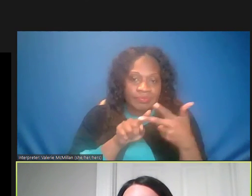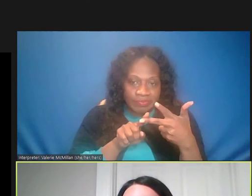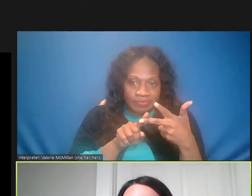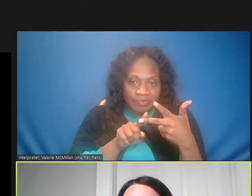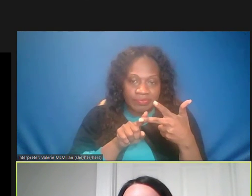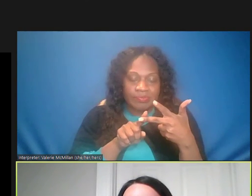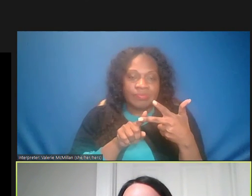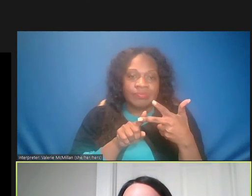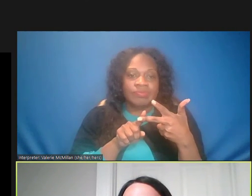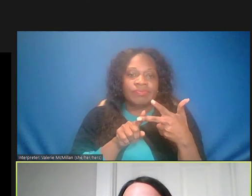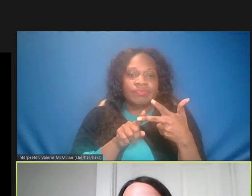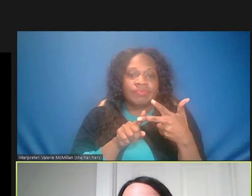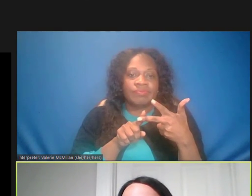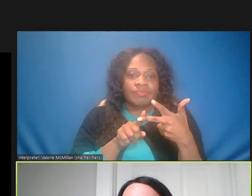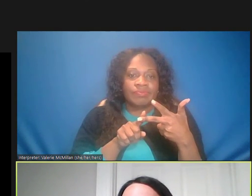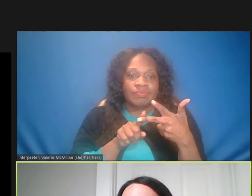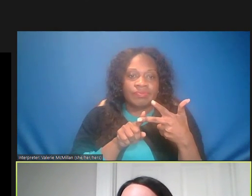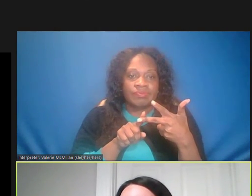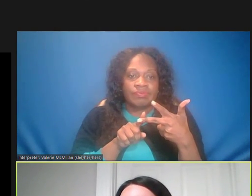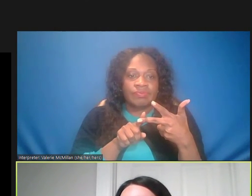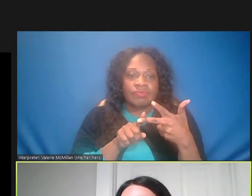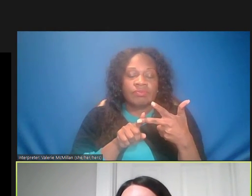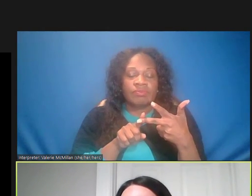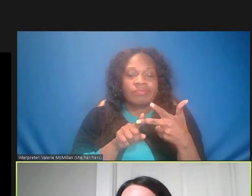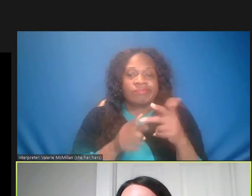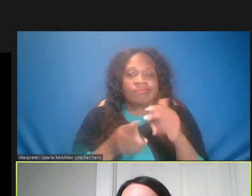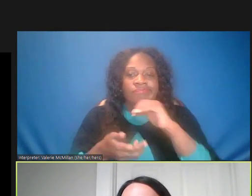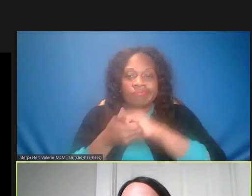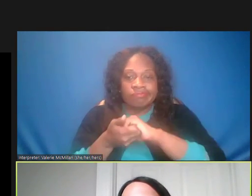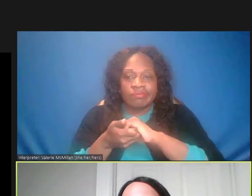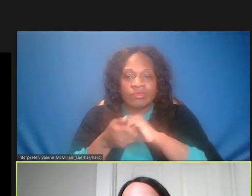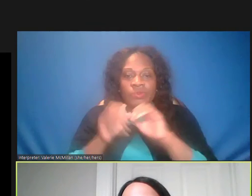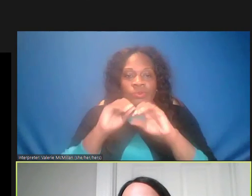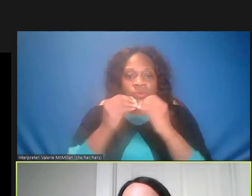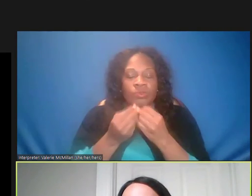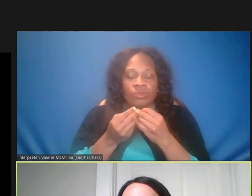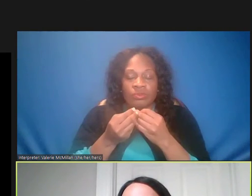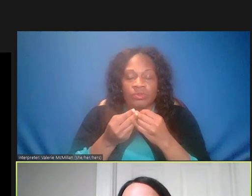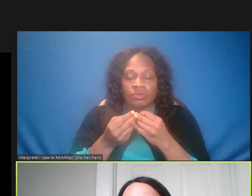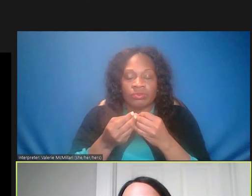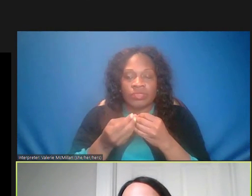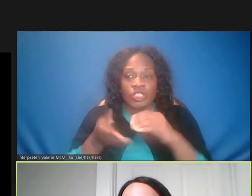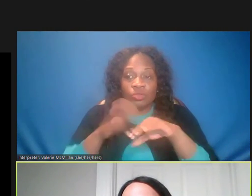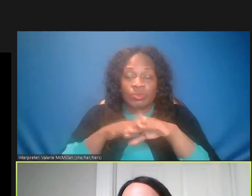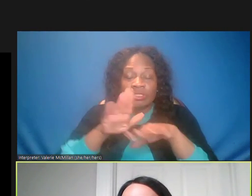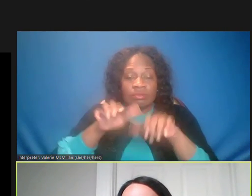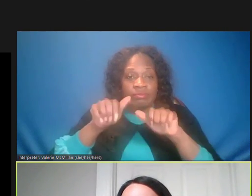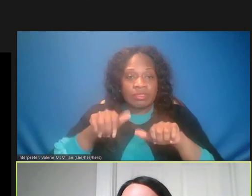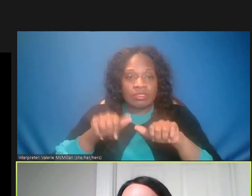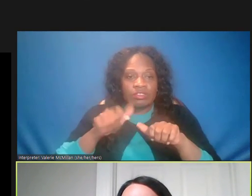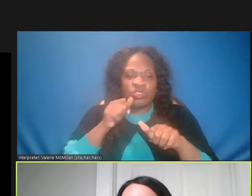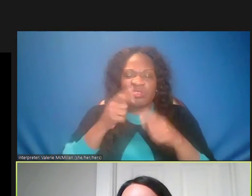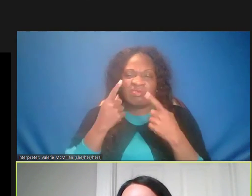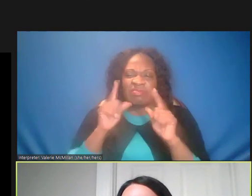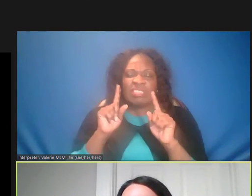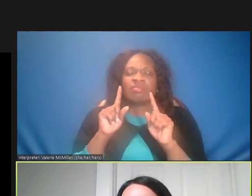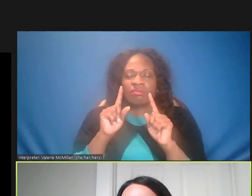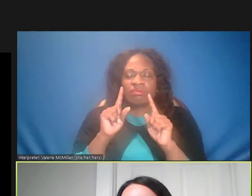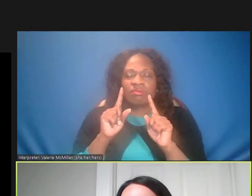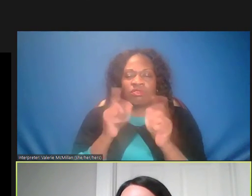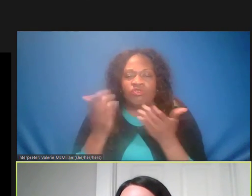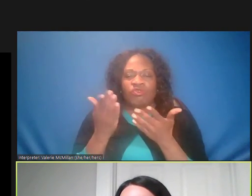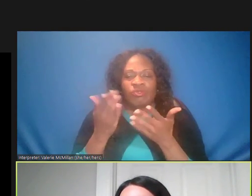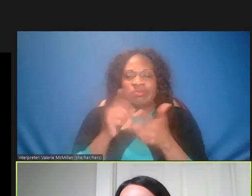participants? We will work with organizations to increase their capacity to effectively serve these